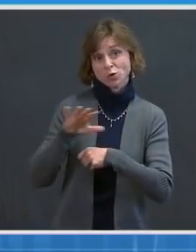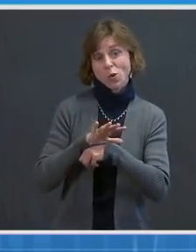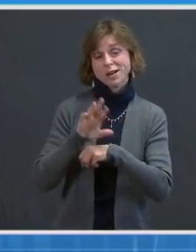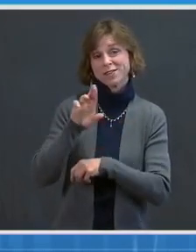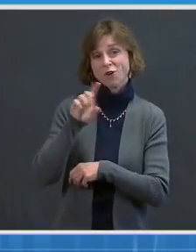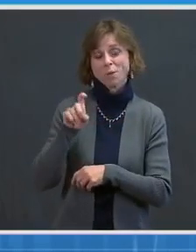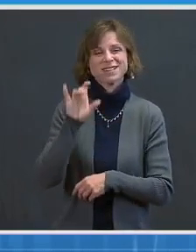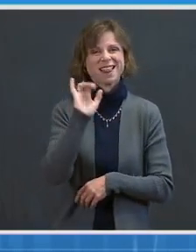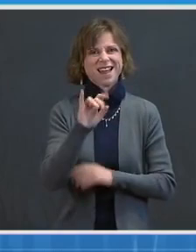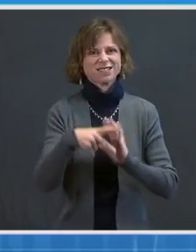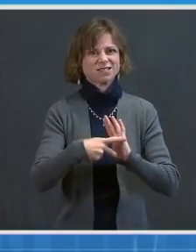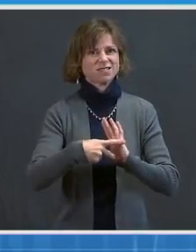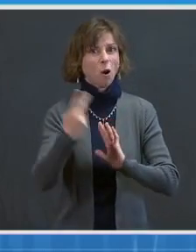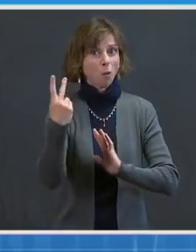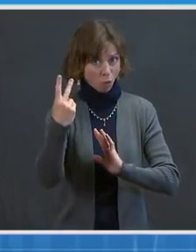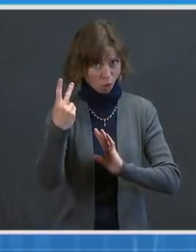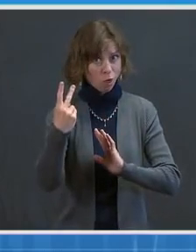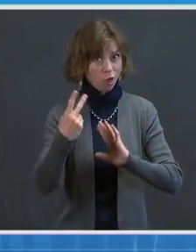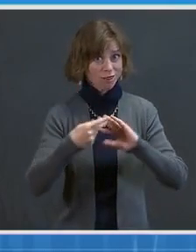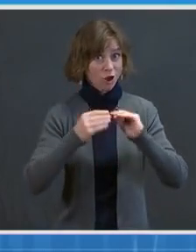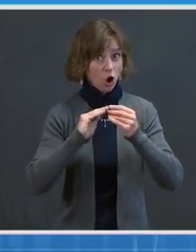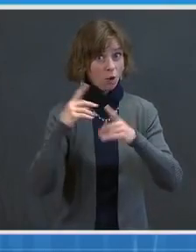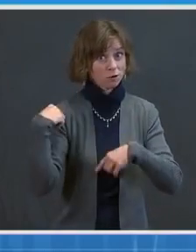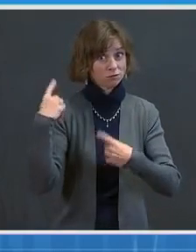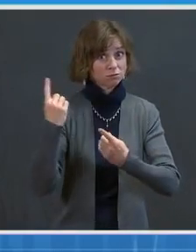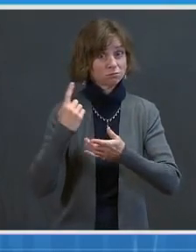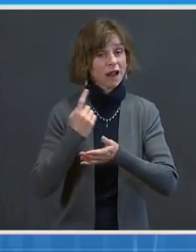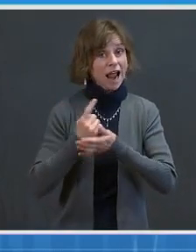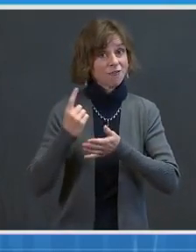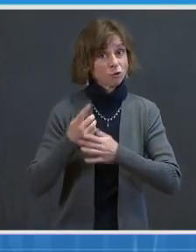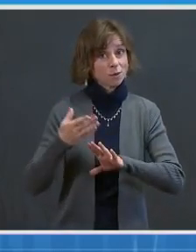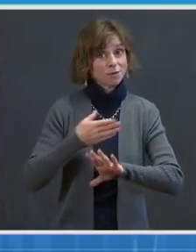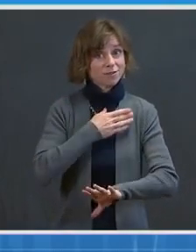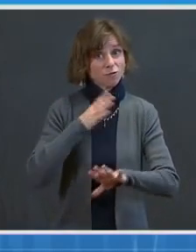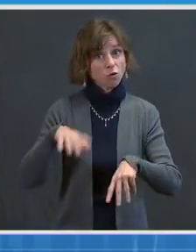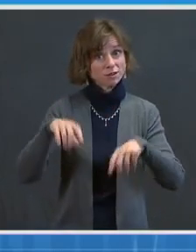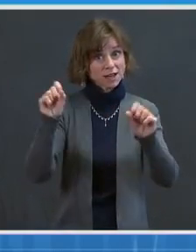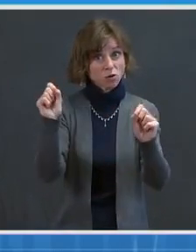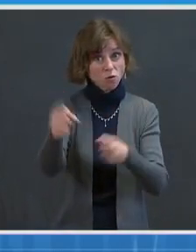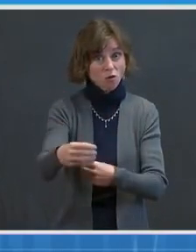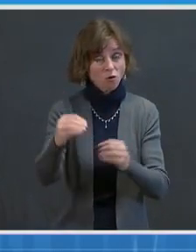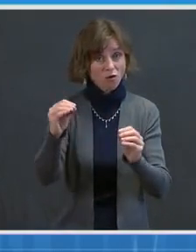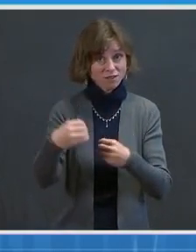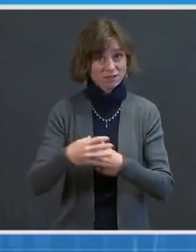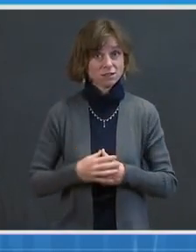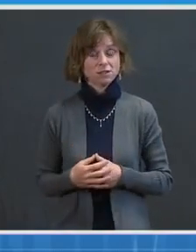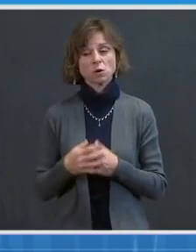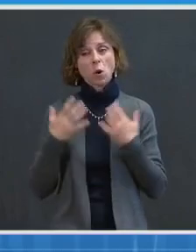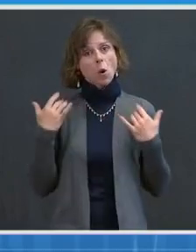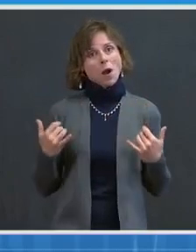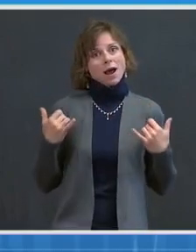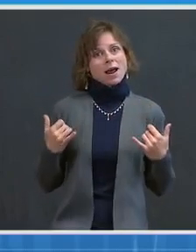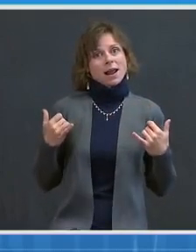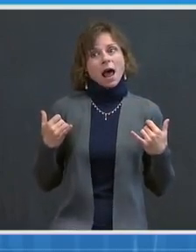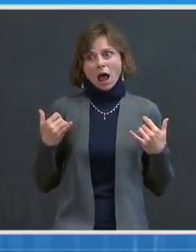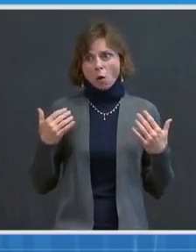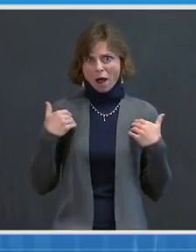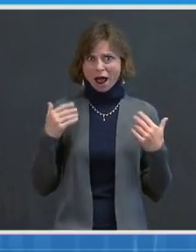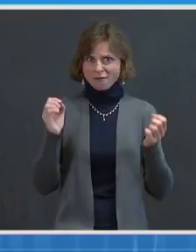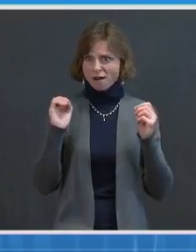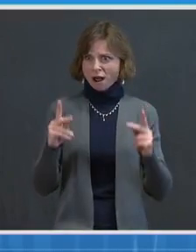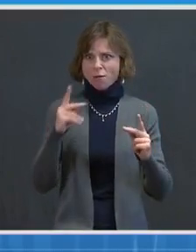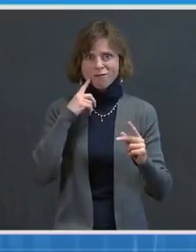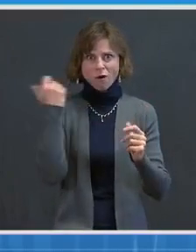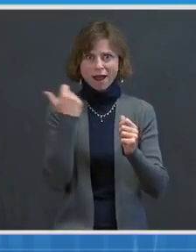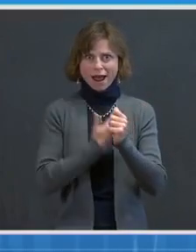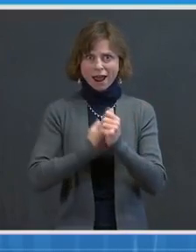number going out every week before we came into office. This presents an opportunity for everyone to increase their vaccinations, even